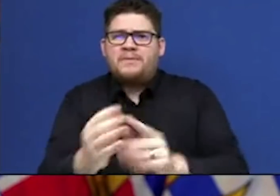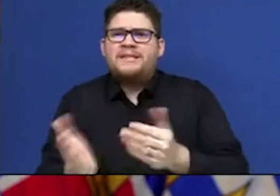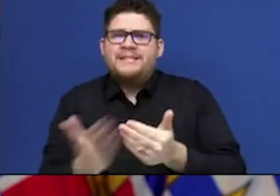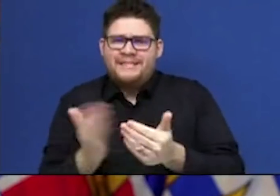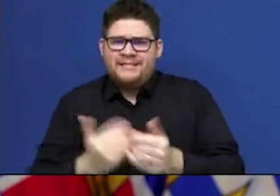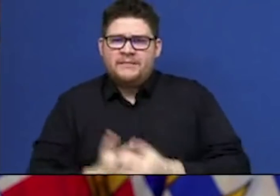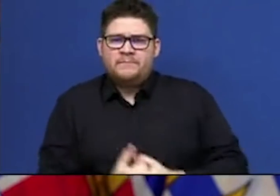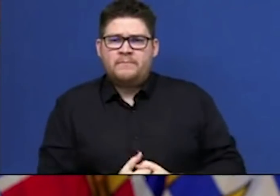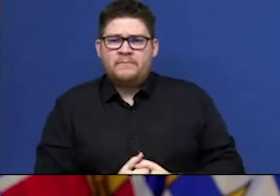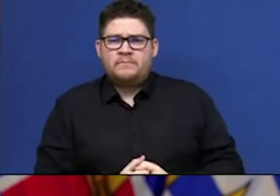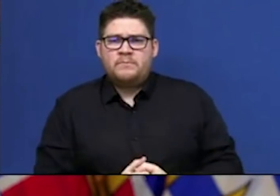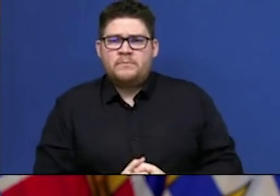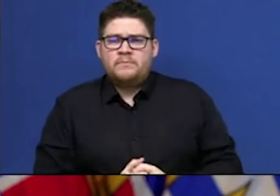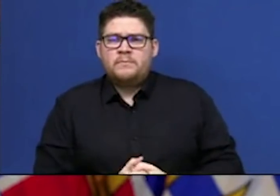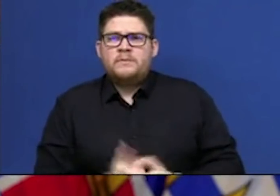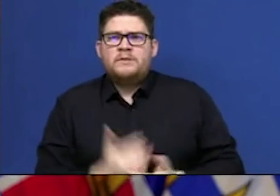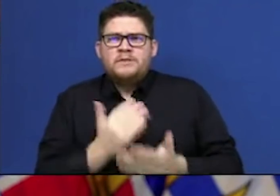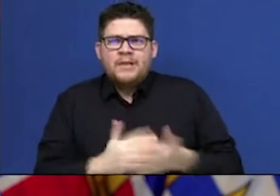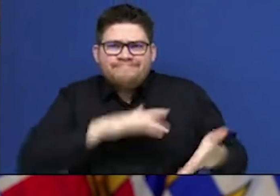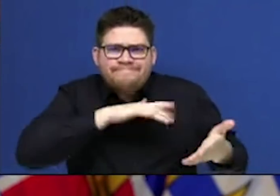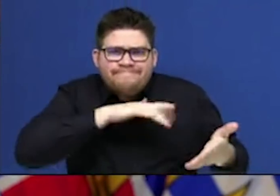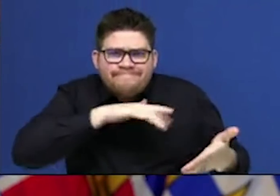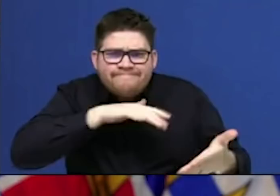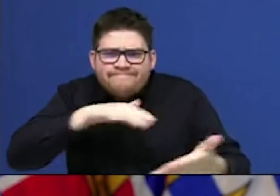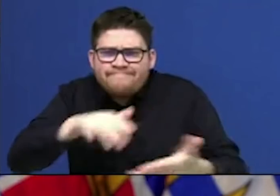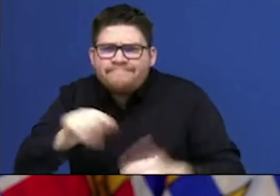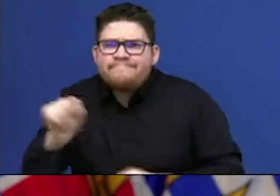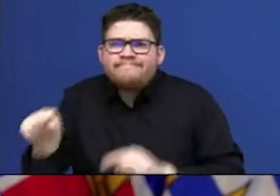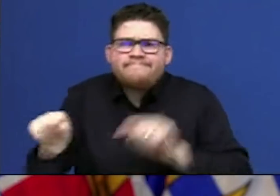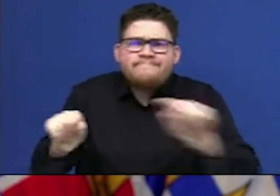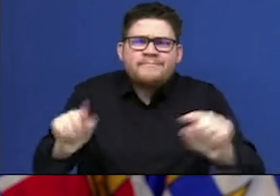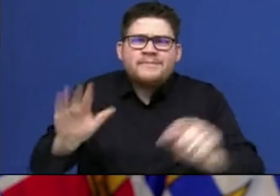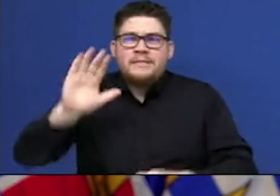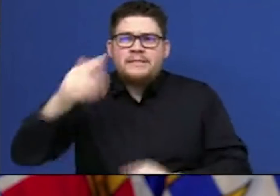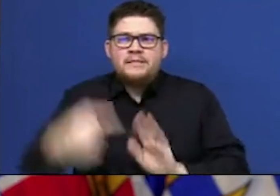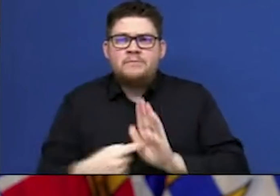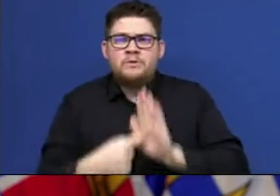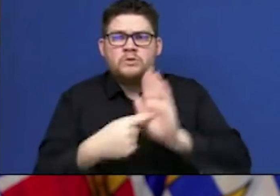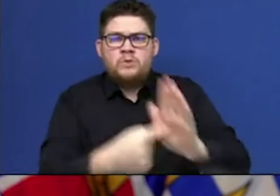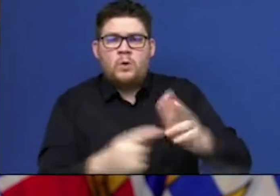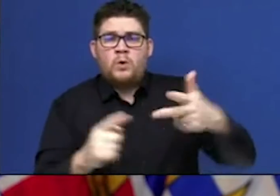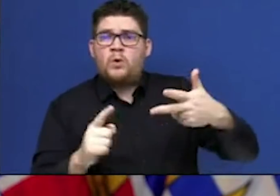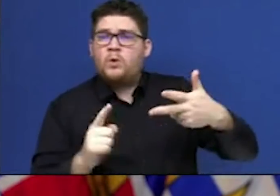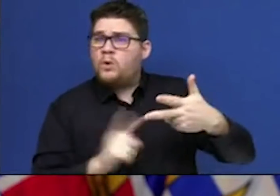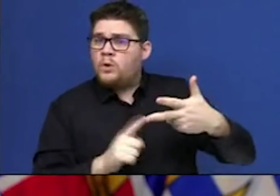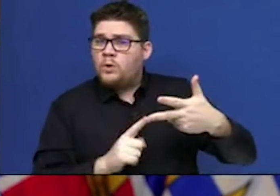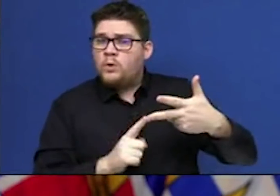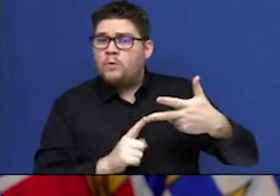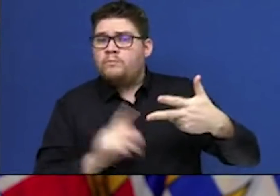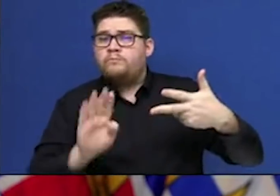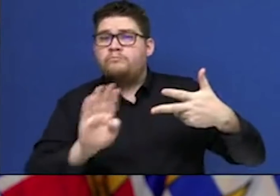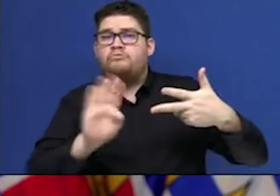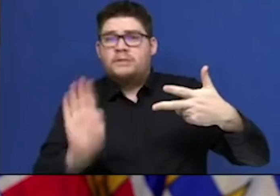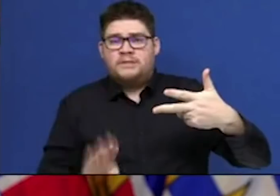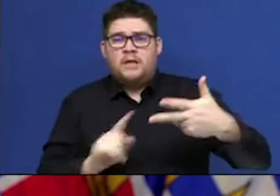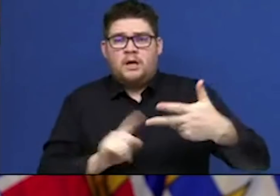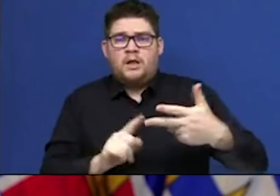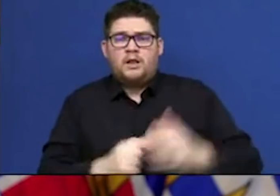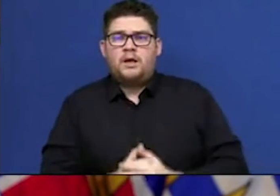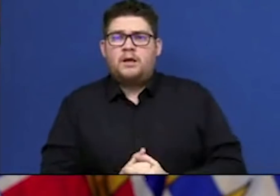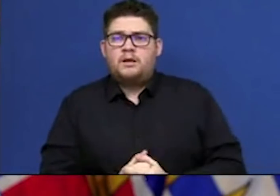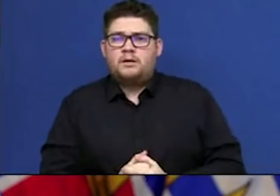vaccine. So it is important for us to take measures now to stop the transmission of these